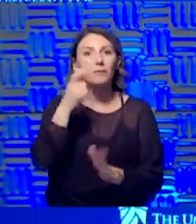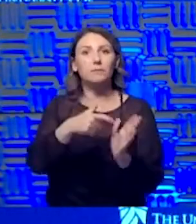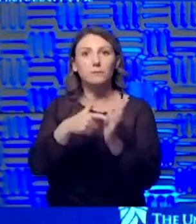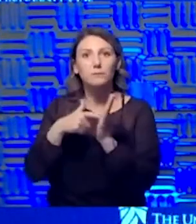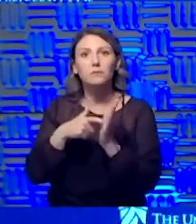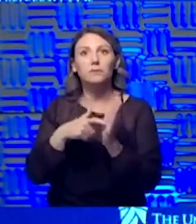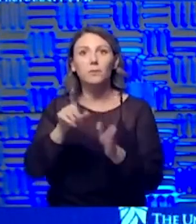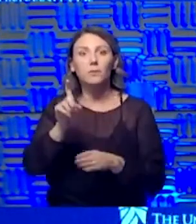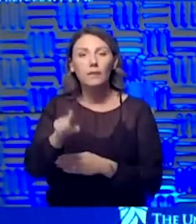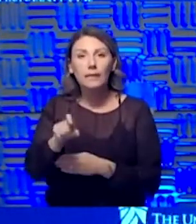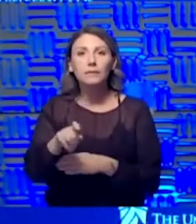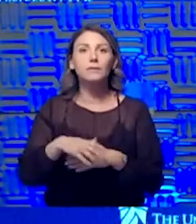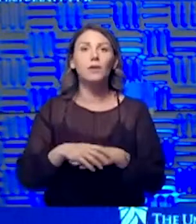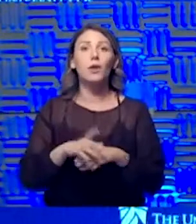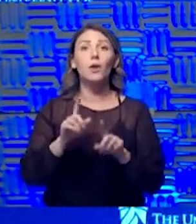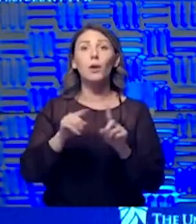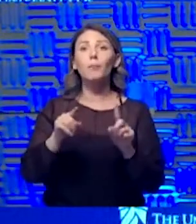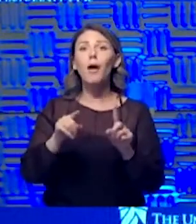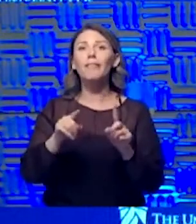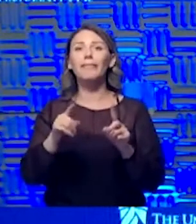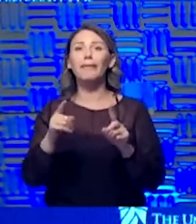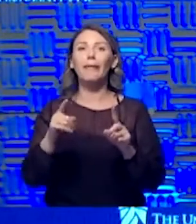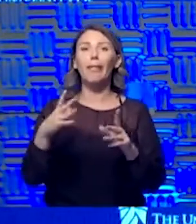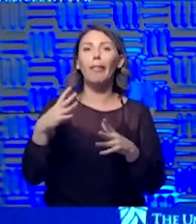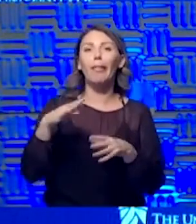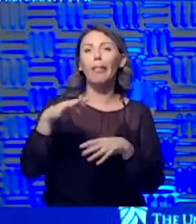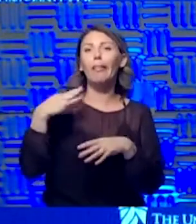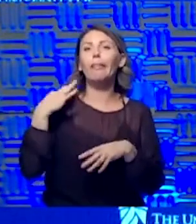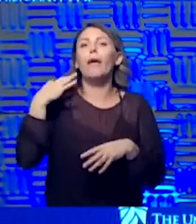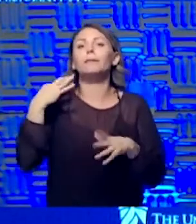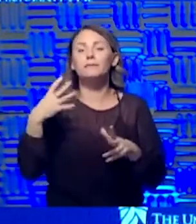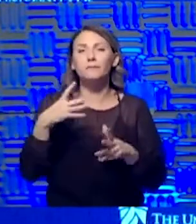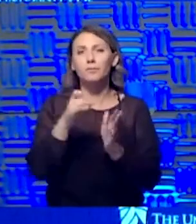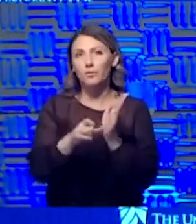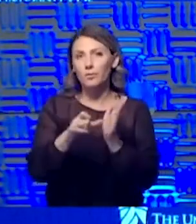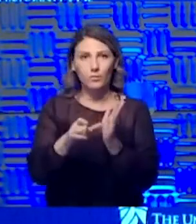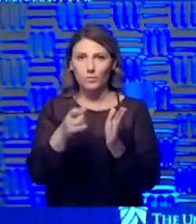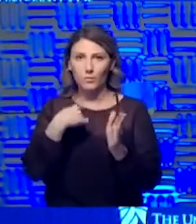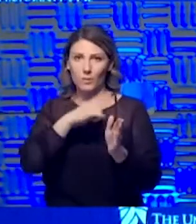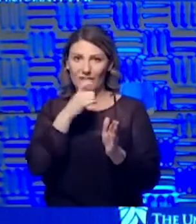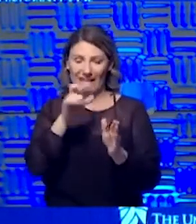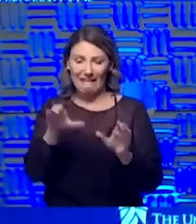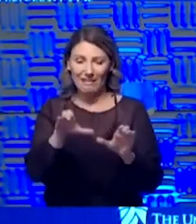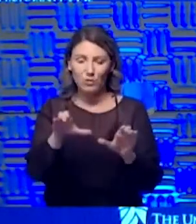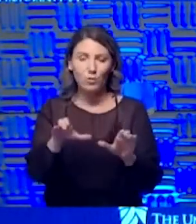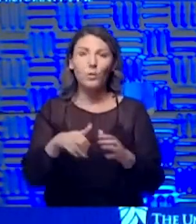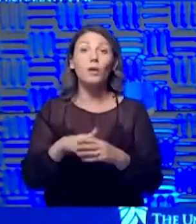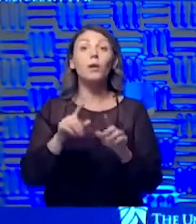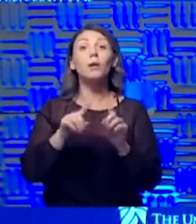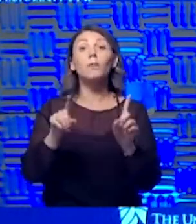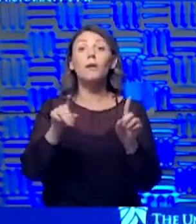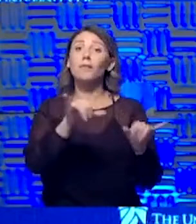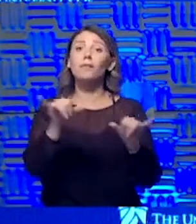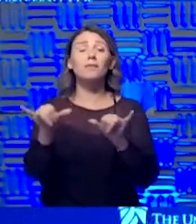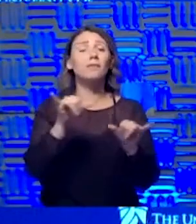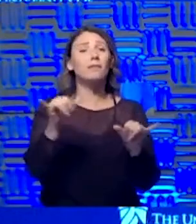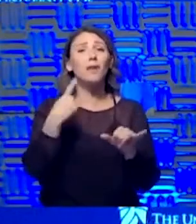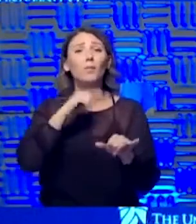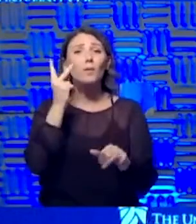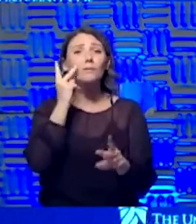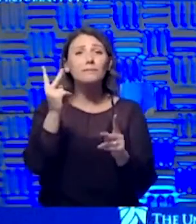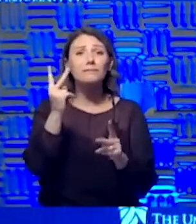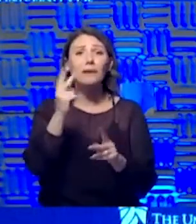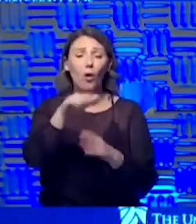but the semi-elective surgeries we've tried to not do. And the same thing has been true for seeing new patients in clinic. All that can generate hospital admissions.